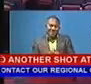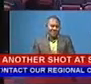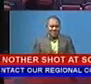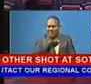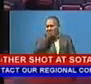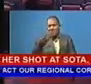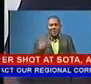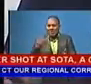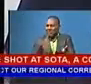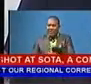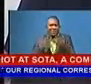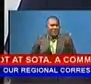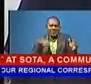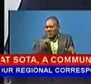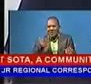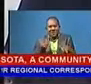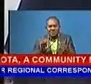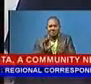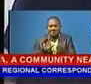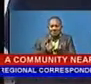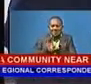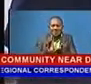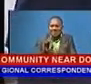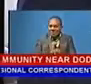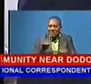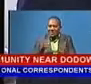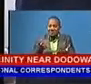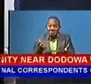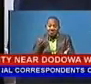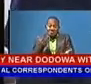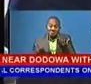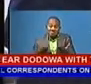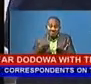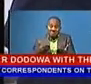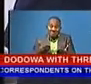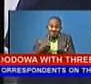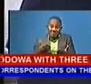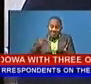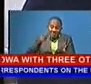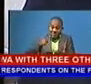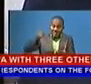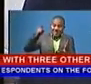Lordship has a record of it, we will not press it. Except that maybe if it could be ticked on the